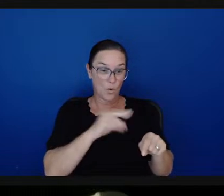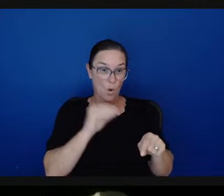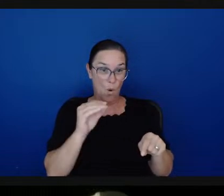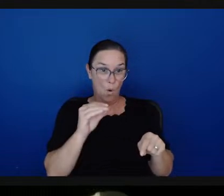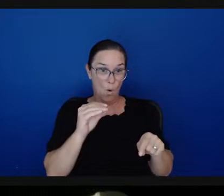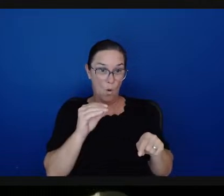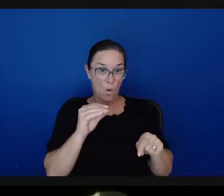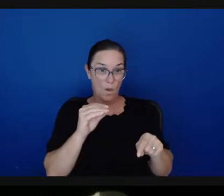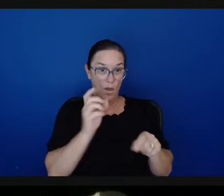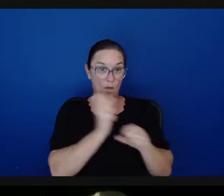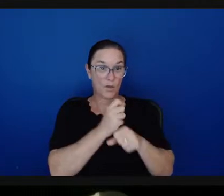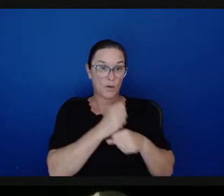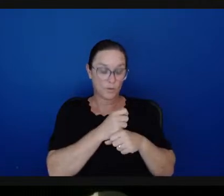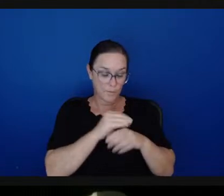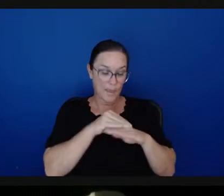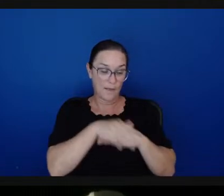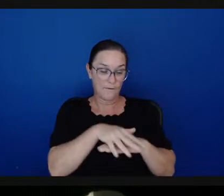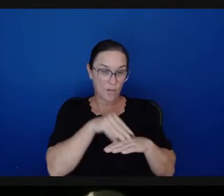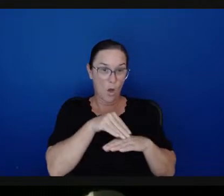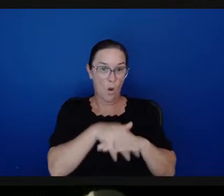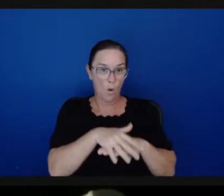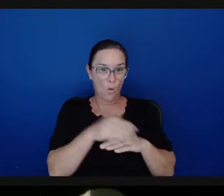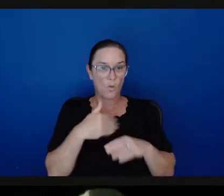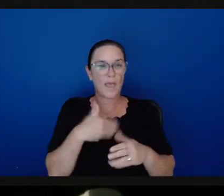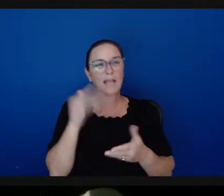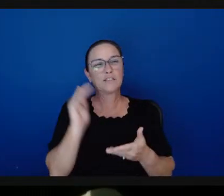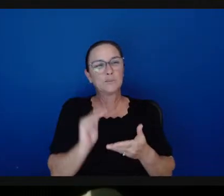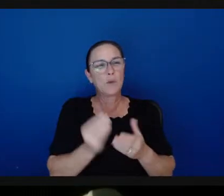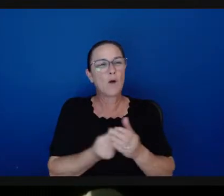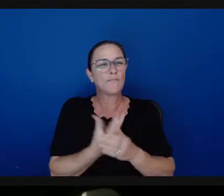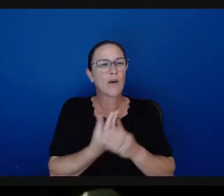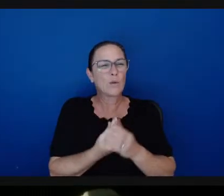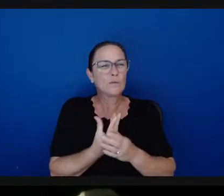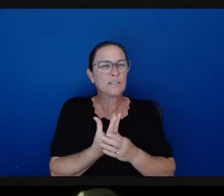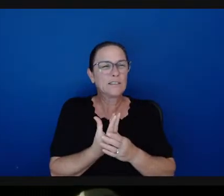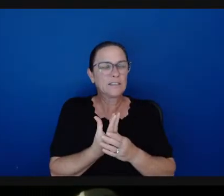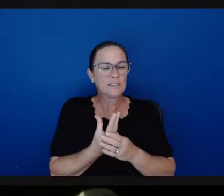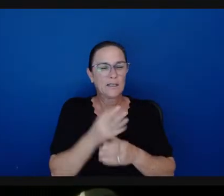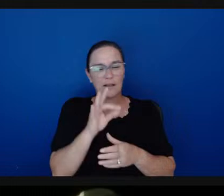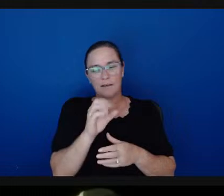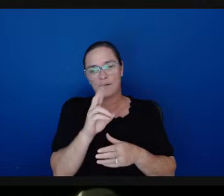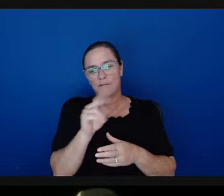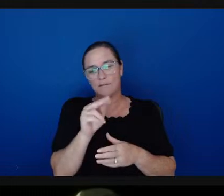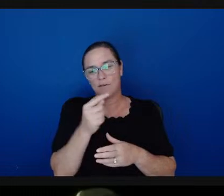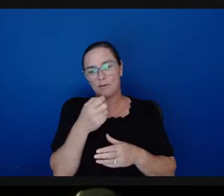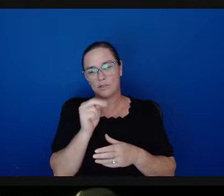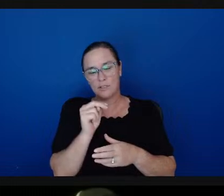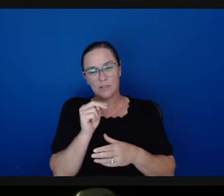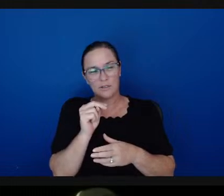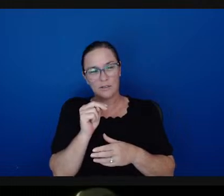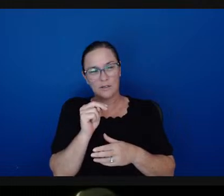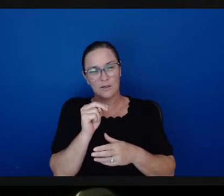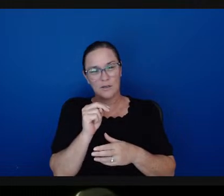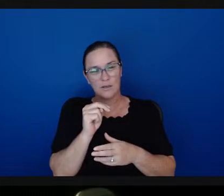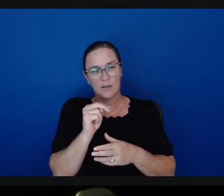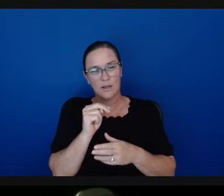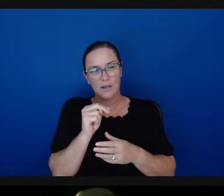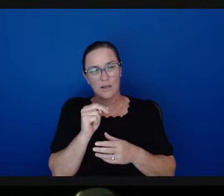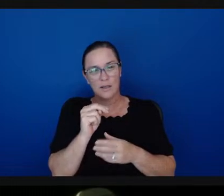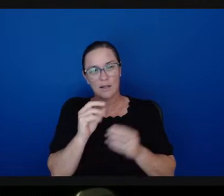and producing flows as well, right? You'd have smaller fountains, but not high fountains of the order of more than 1,000 feet high, we'll call them,